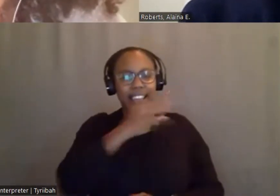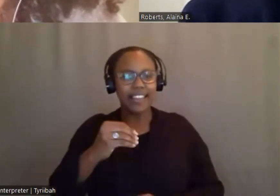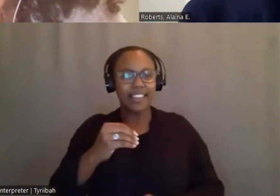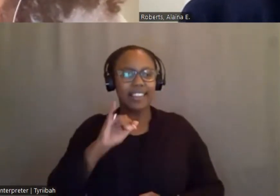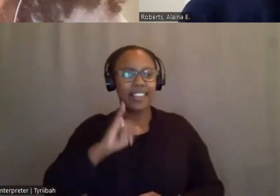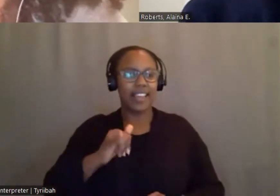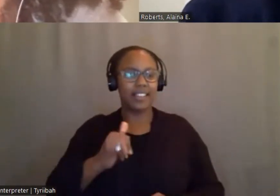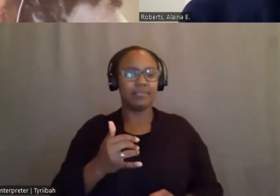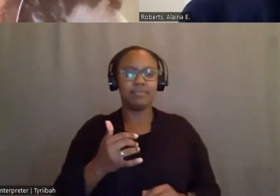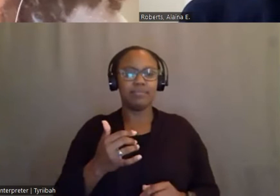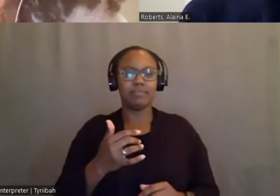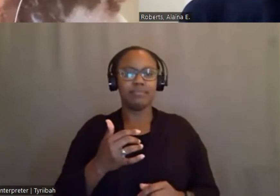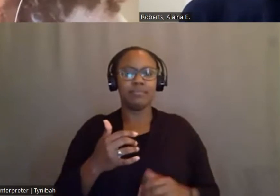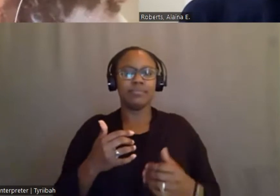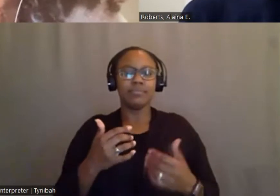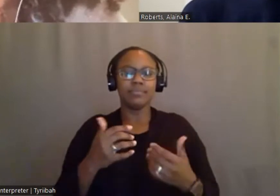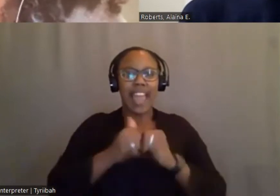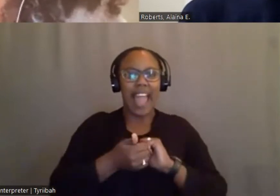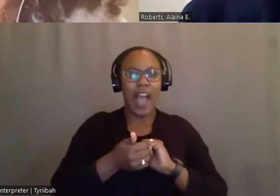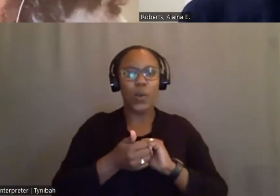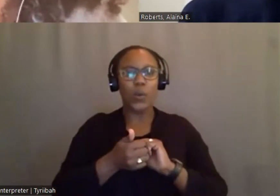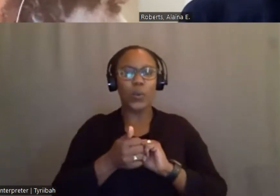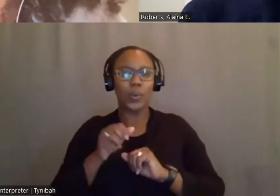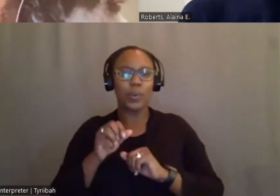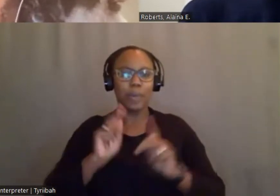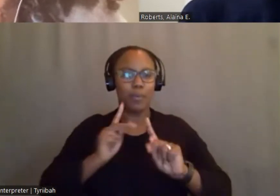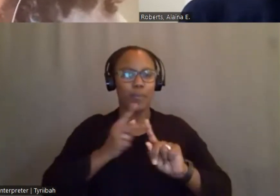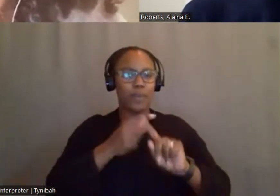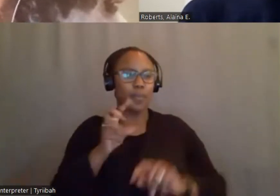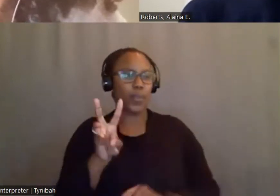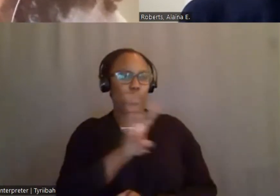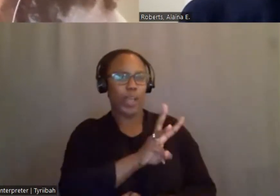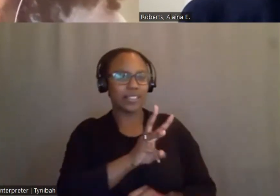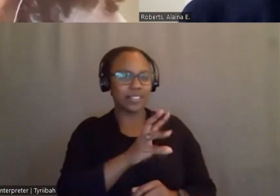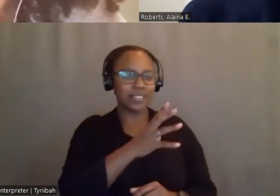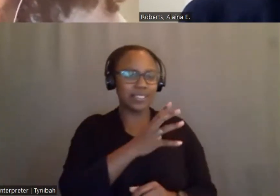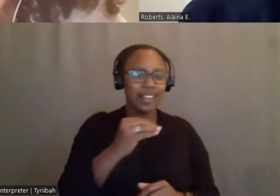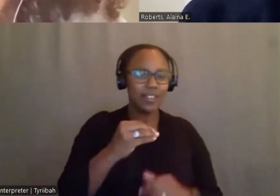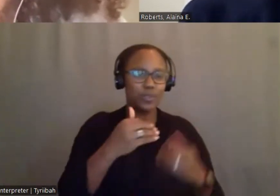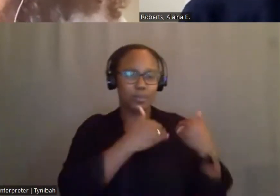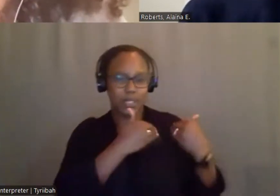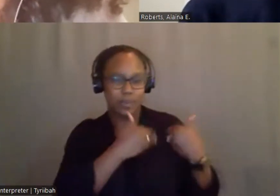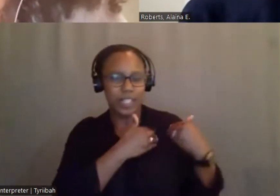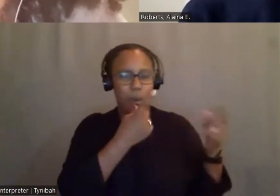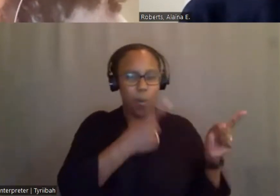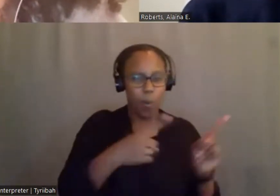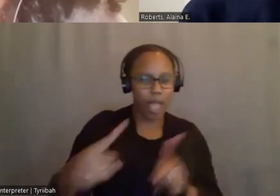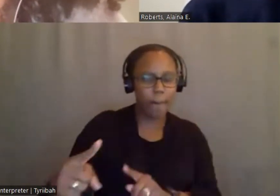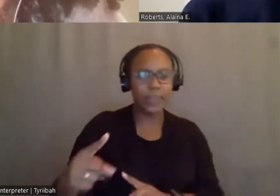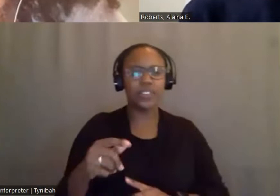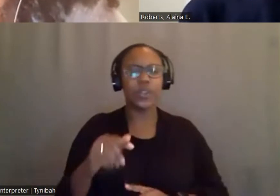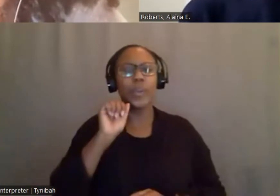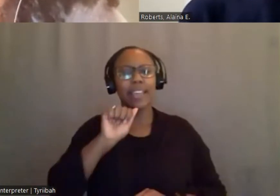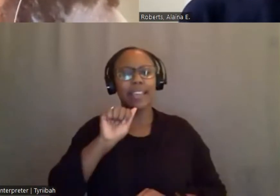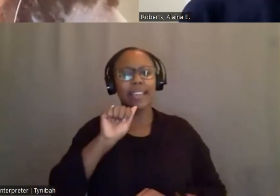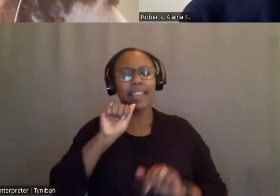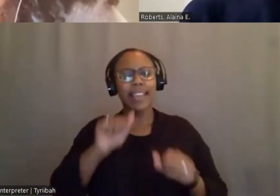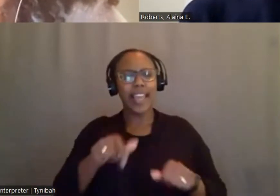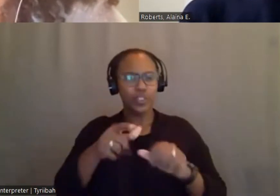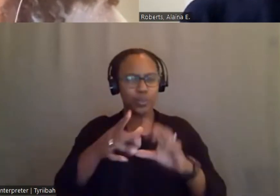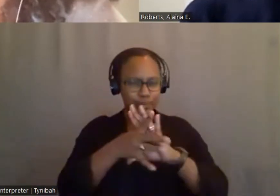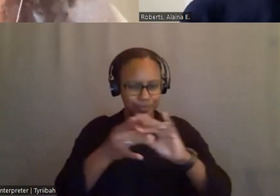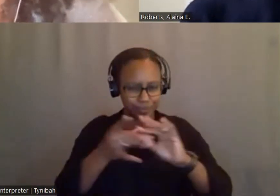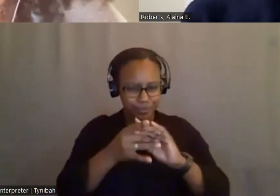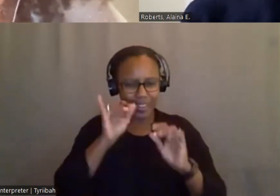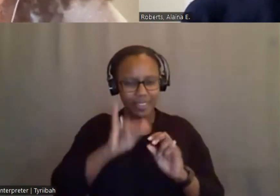took on. So can you tell us more about the significance of that phrase, I've been here all the while, and how Reconstruction's promise